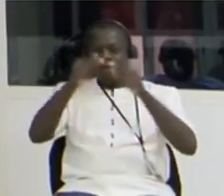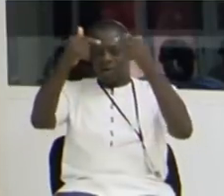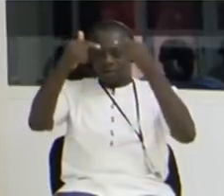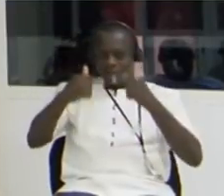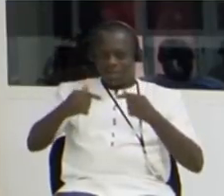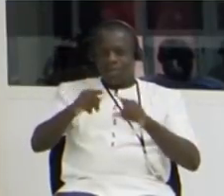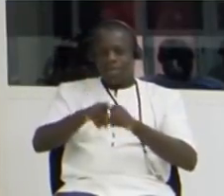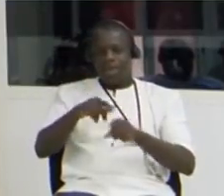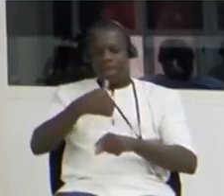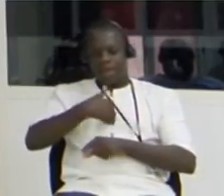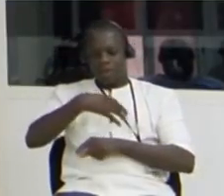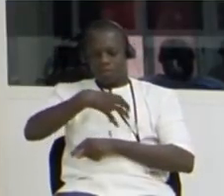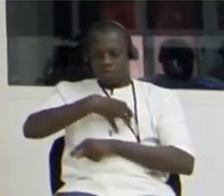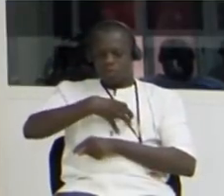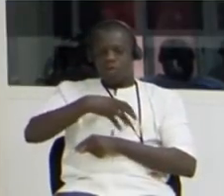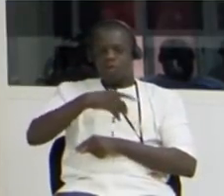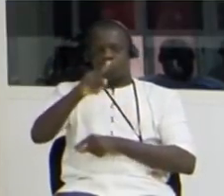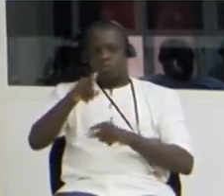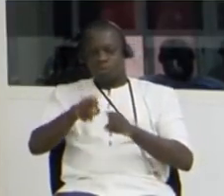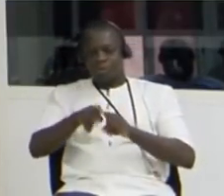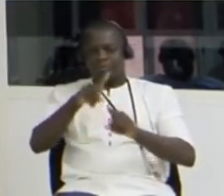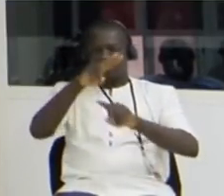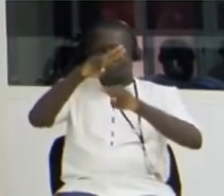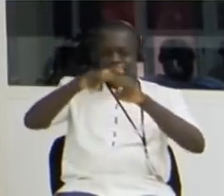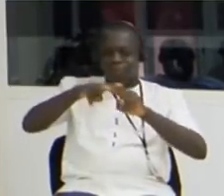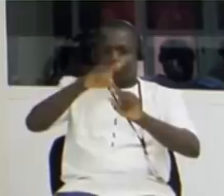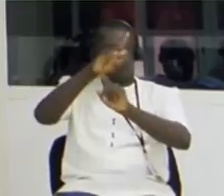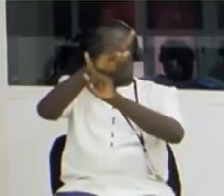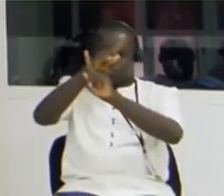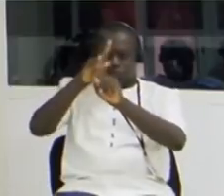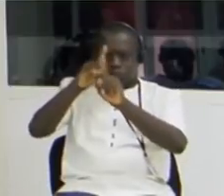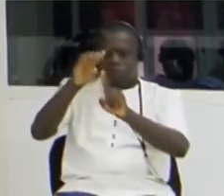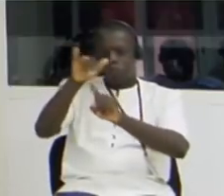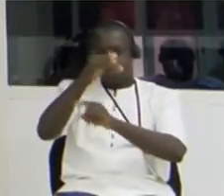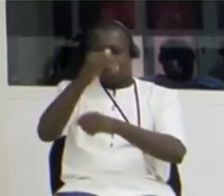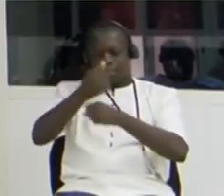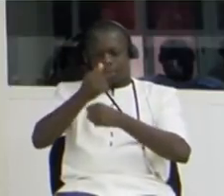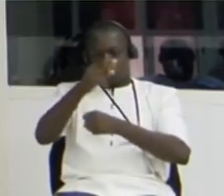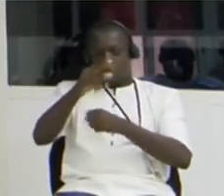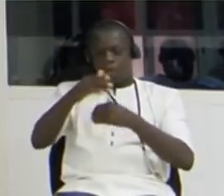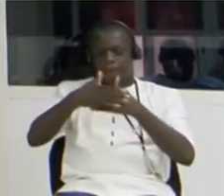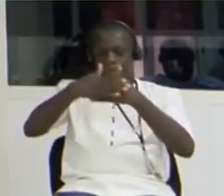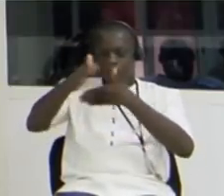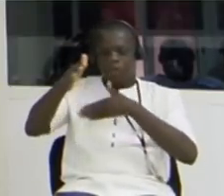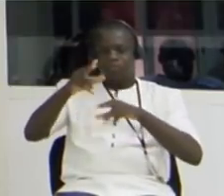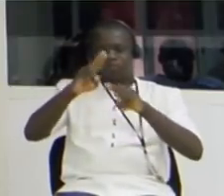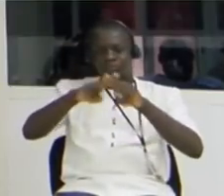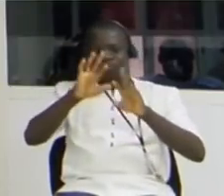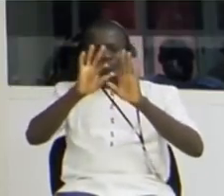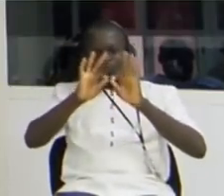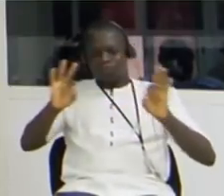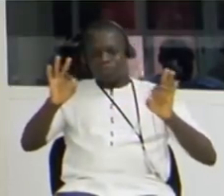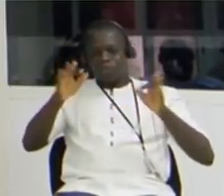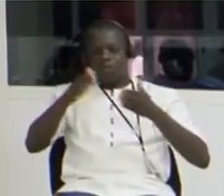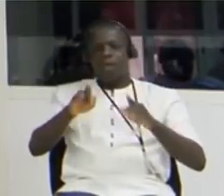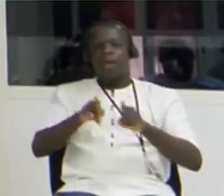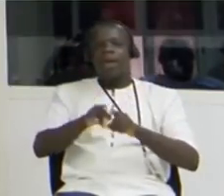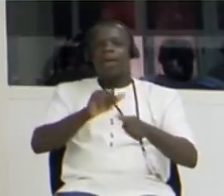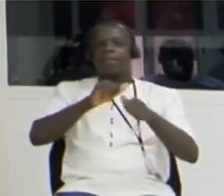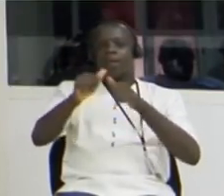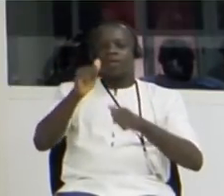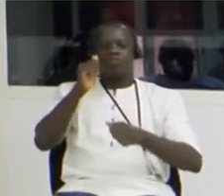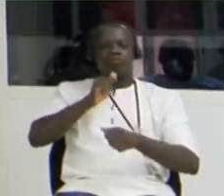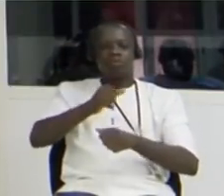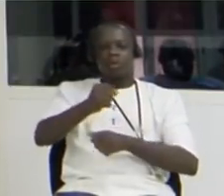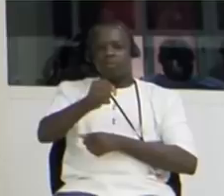just ask you to assume whatever sitting position that makes you most comfortable, and just make sure that you draw the